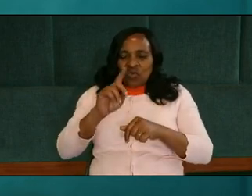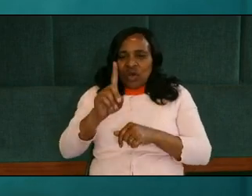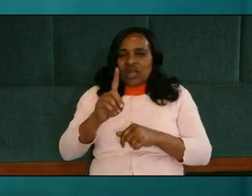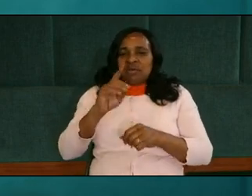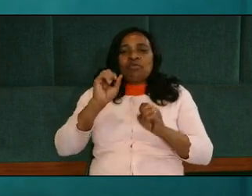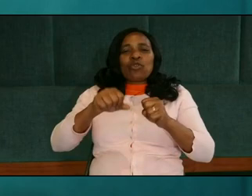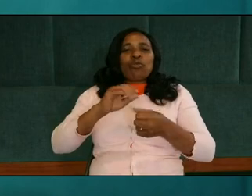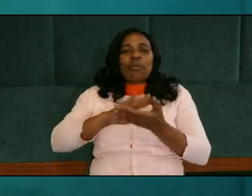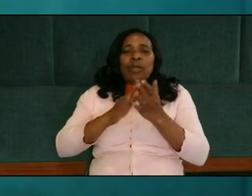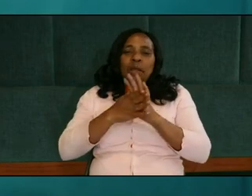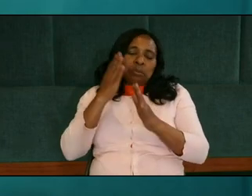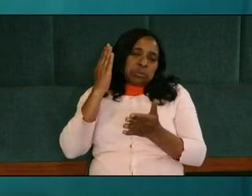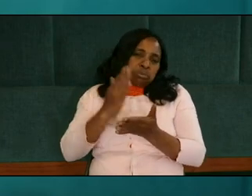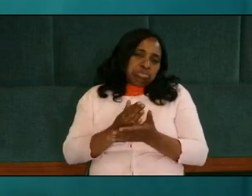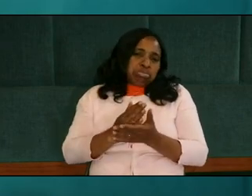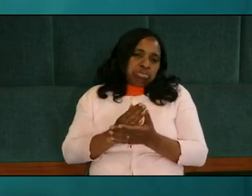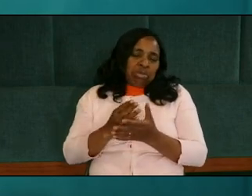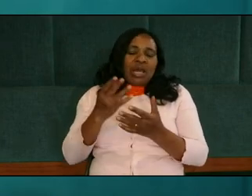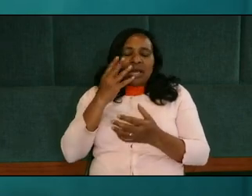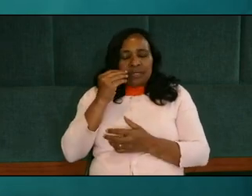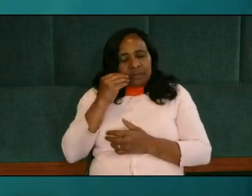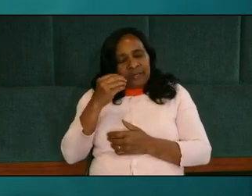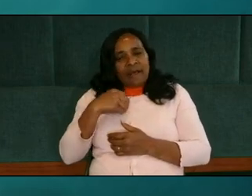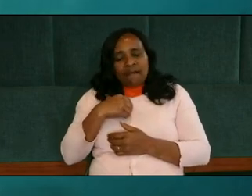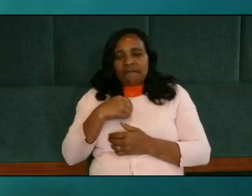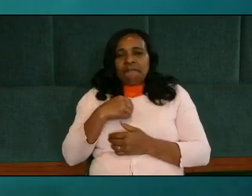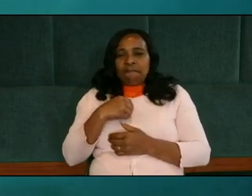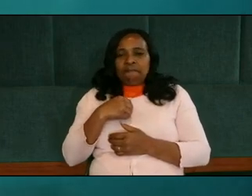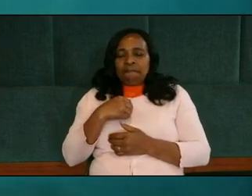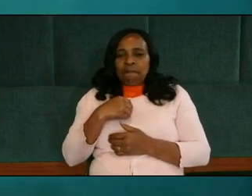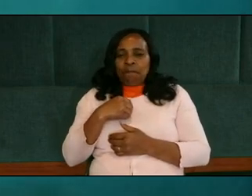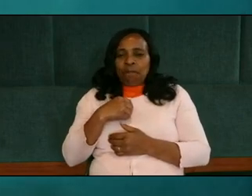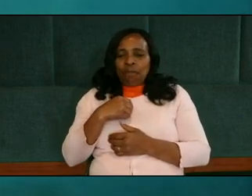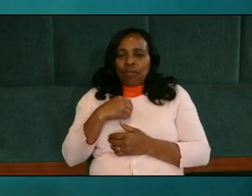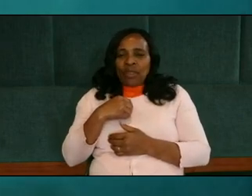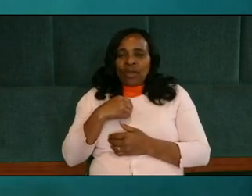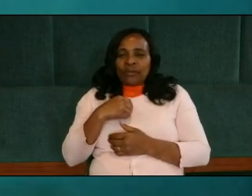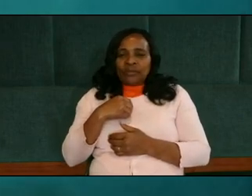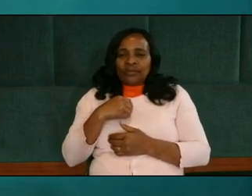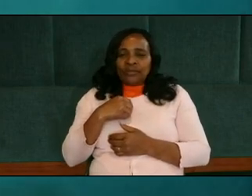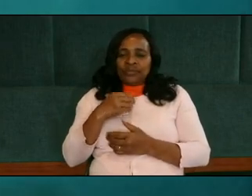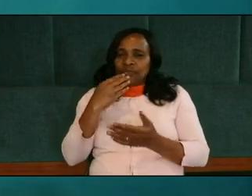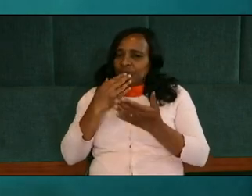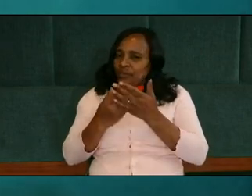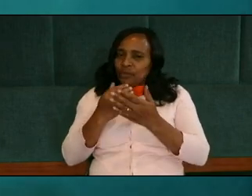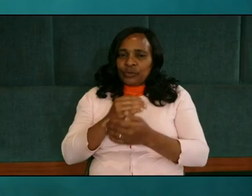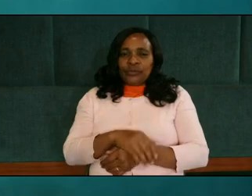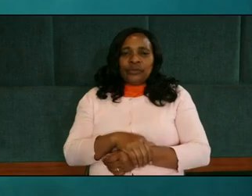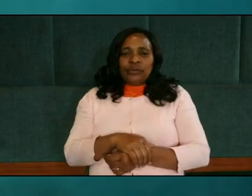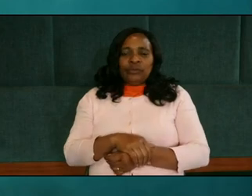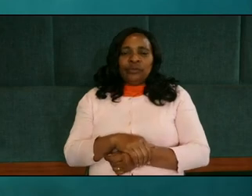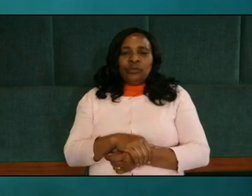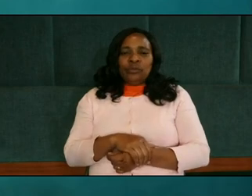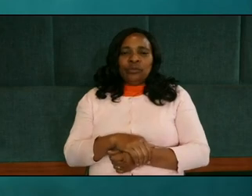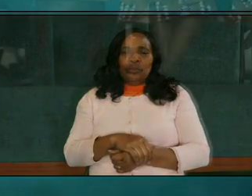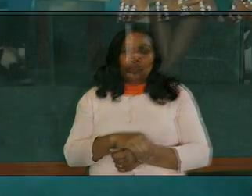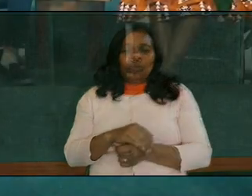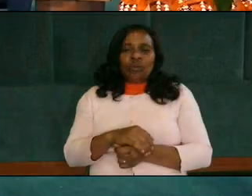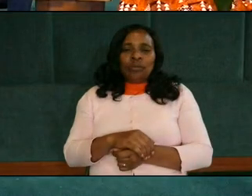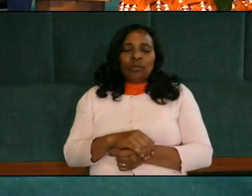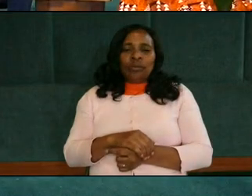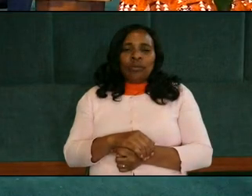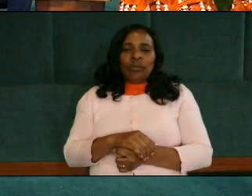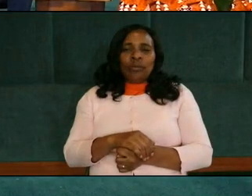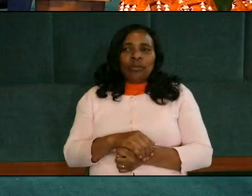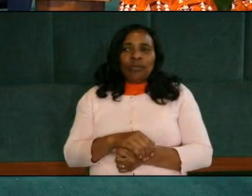through. So he already had that experience. So I'll put him at a 10. Thank you. Thank you. Jabari?